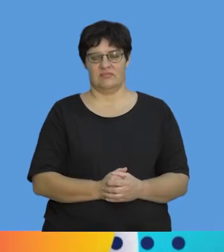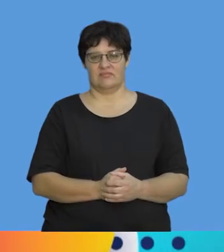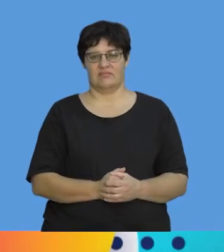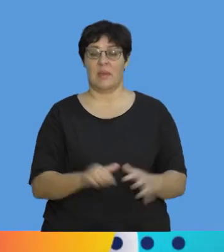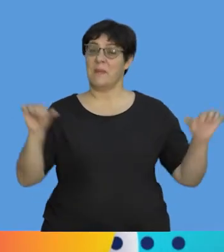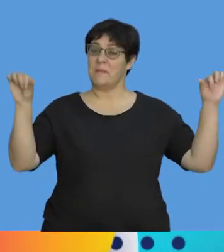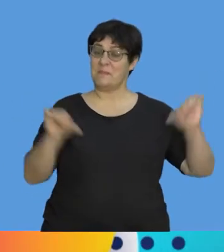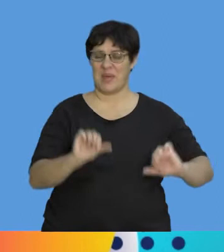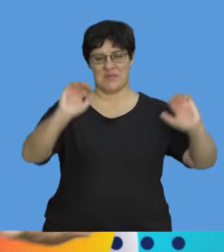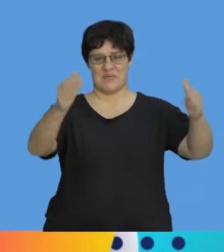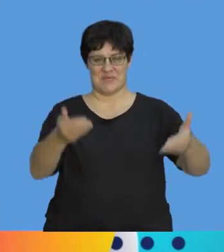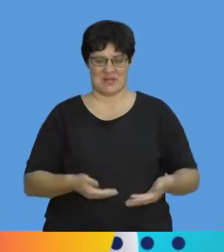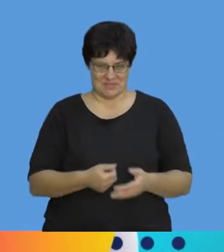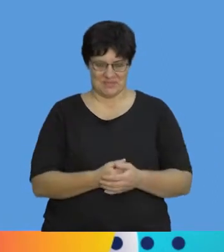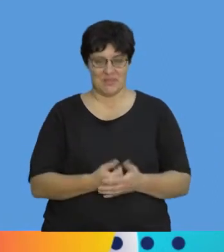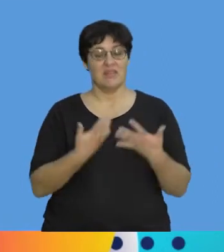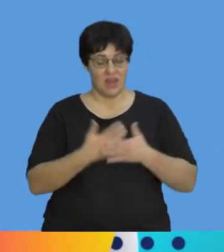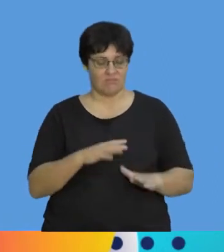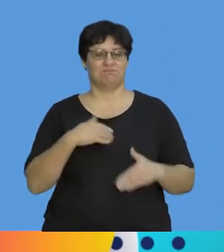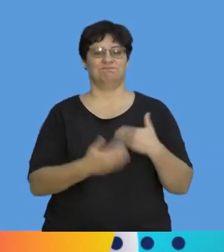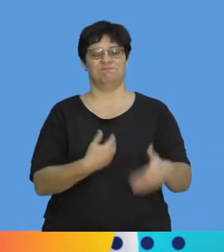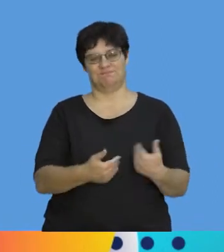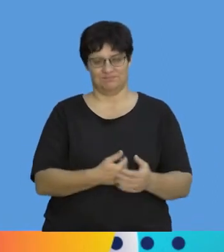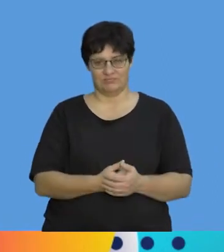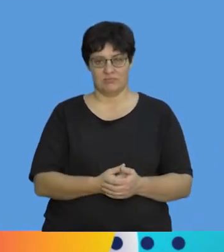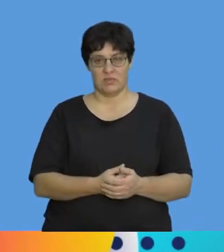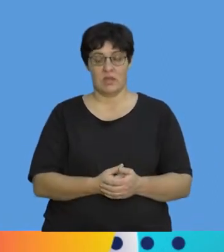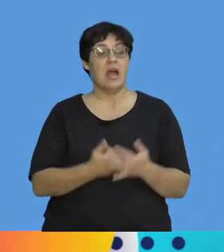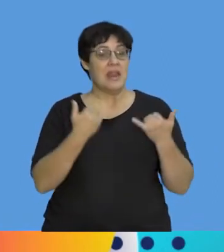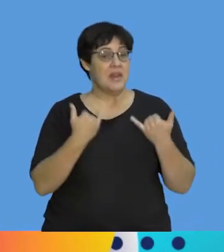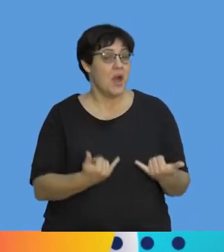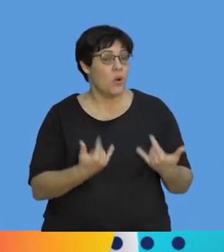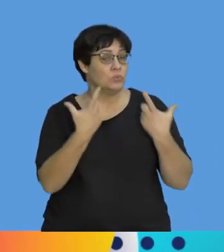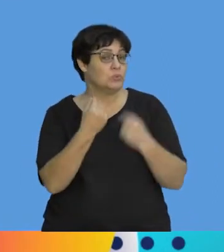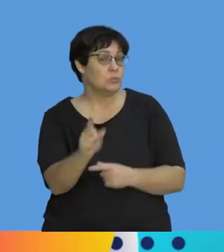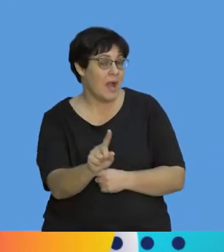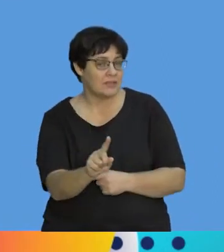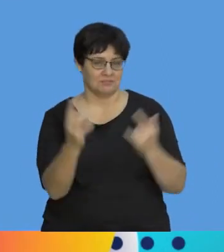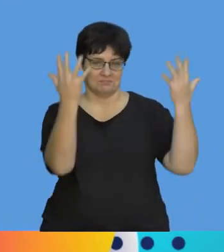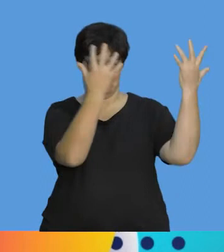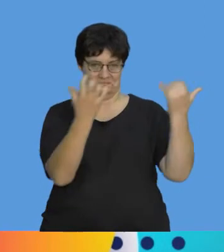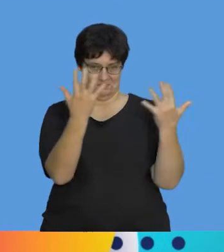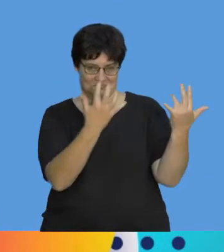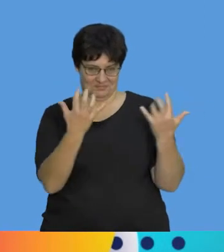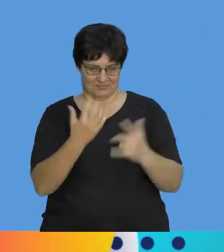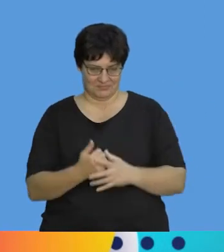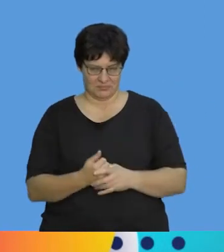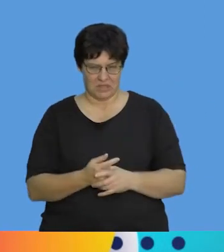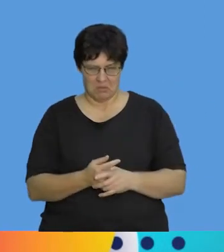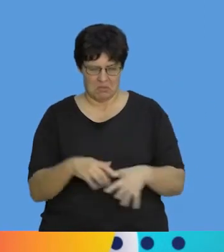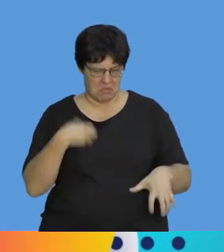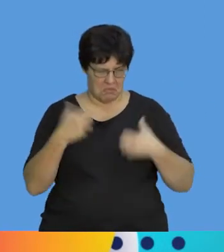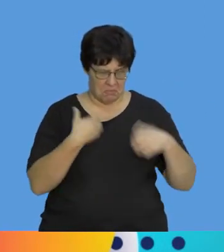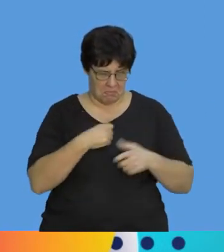Welcome back, everyone. So we're going to carry on. Now we've got to start doing some calculations. I can hear the